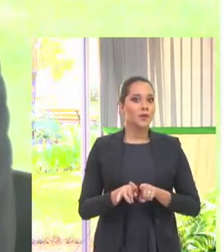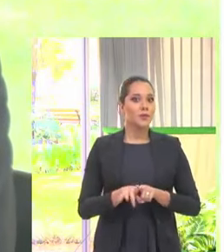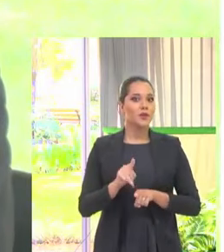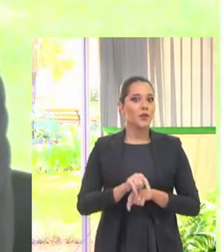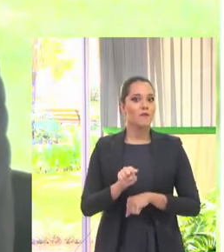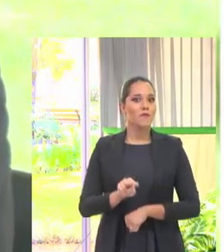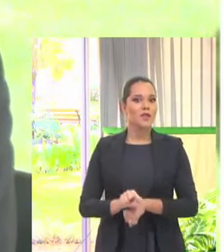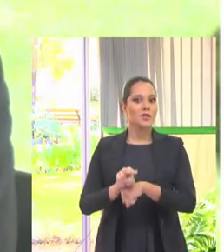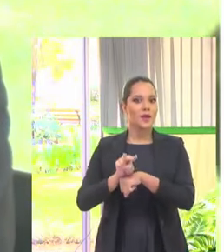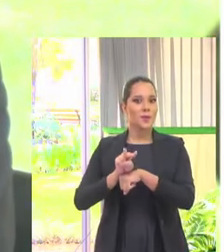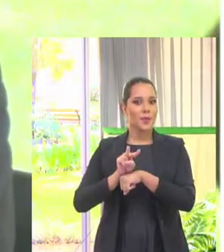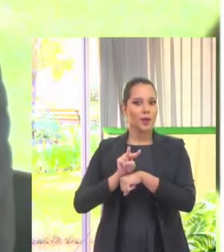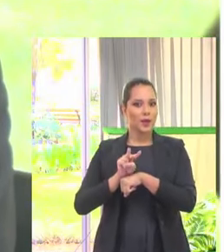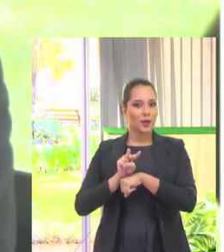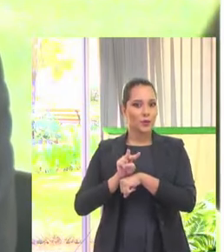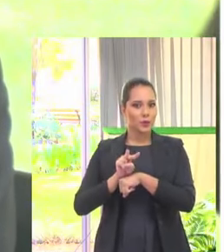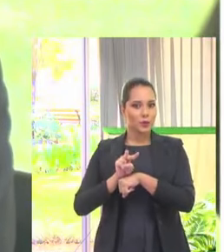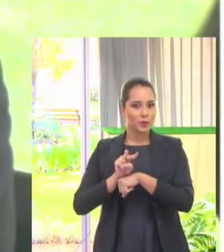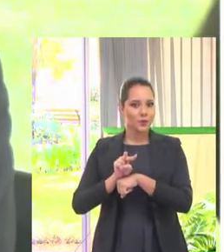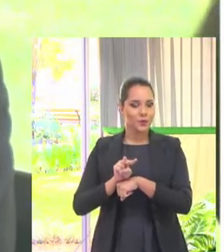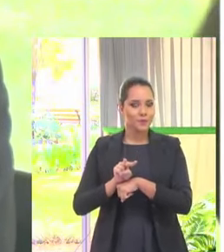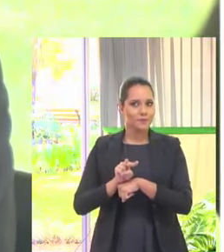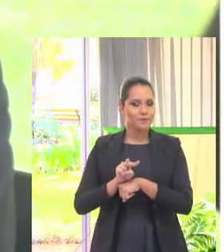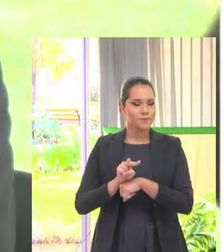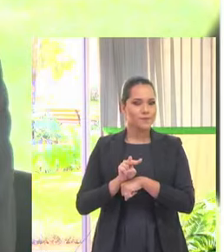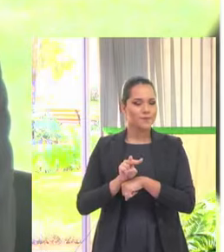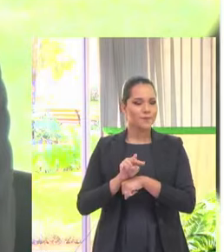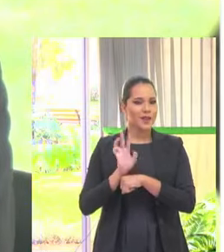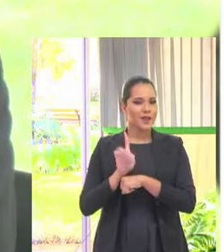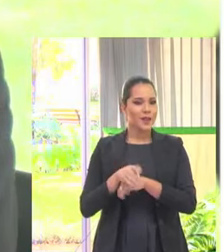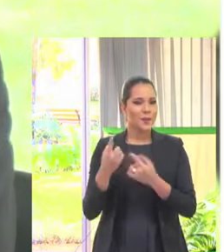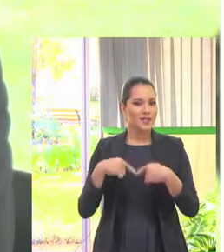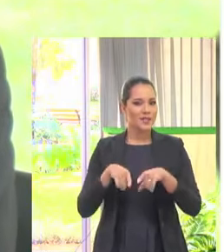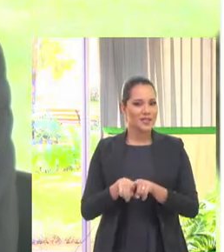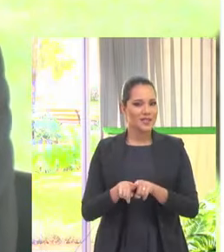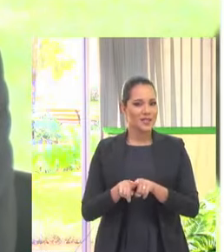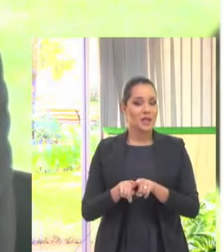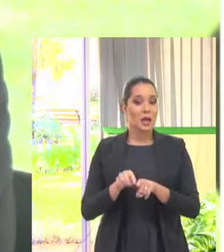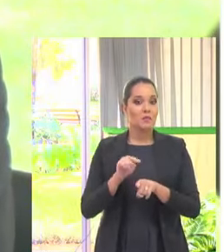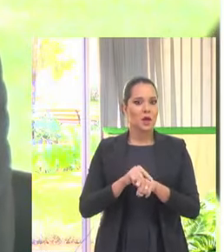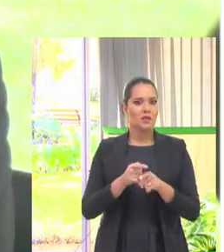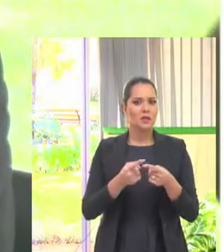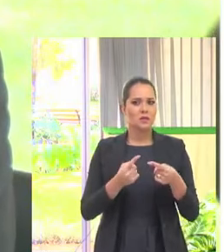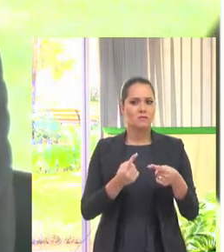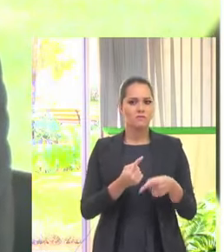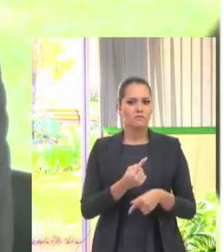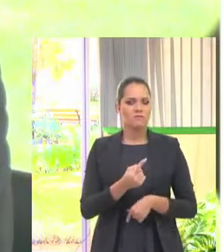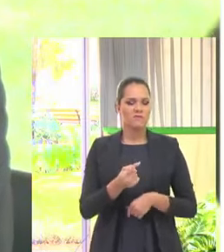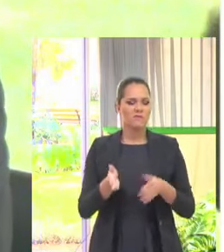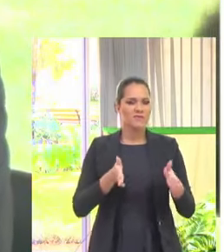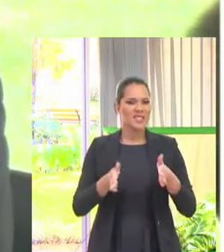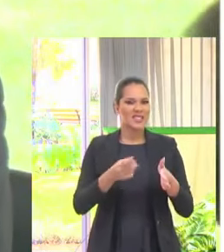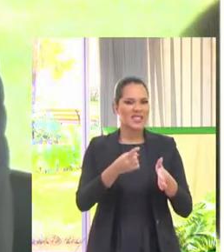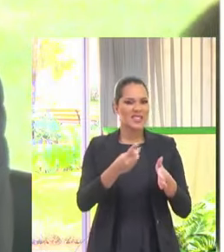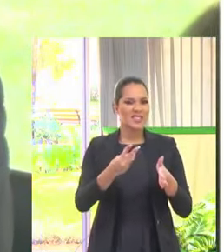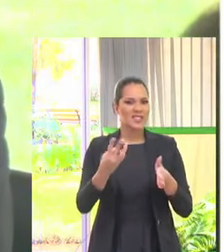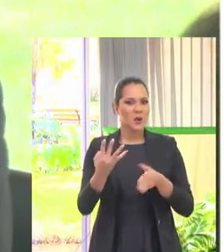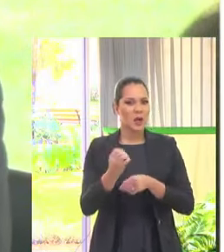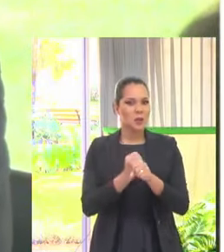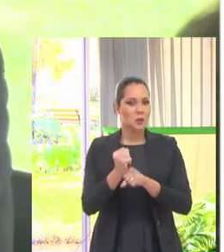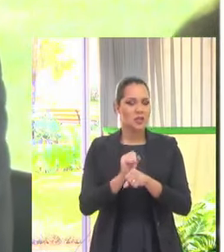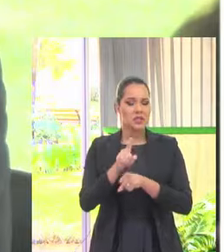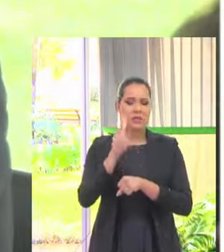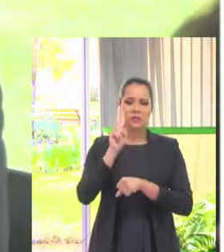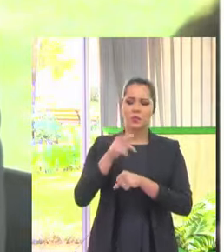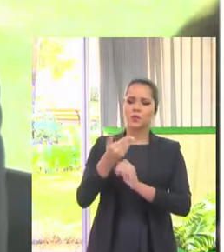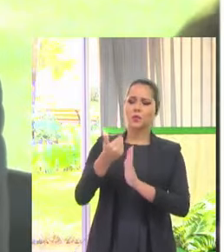But in the past 3 years or so, 3 to 4 years, we've seen very large public funding, public subsidies going towards